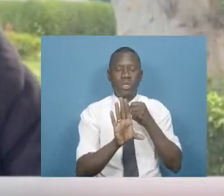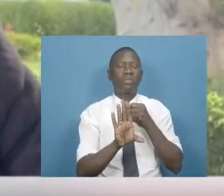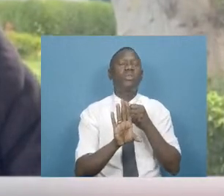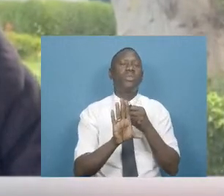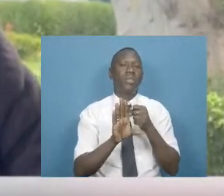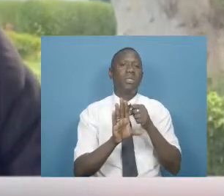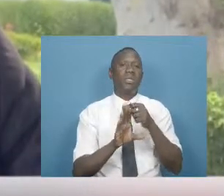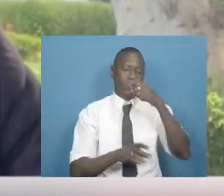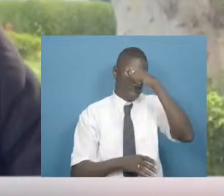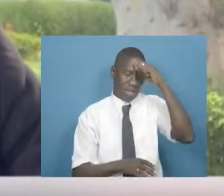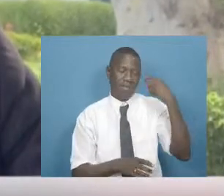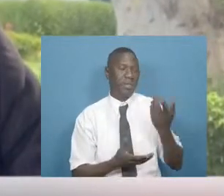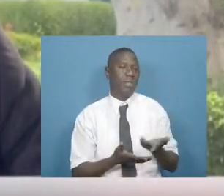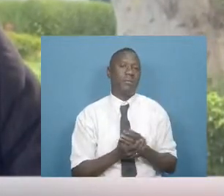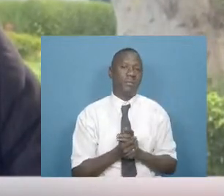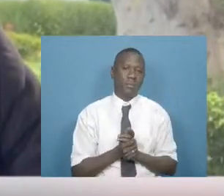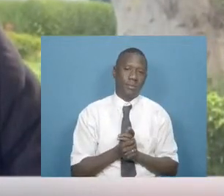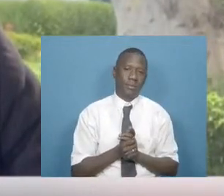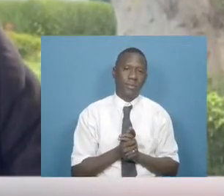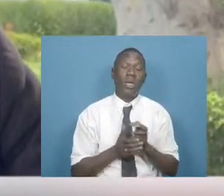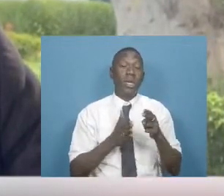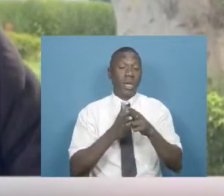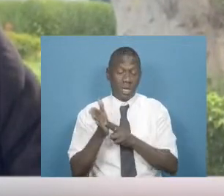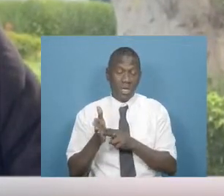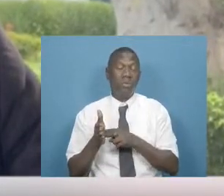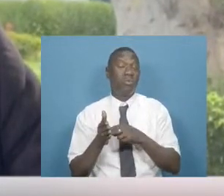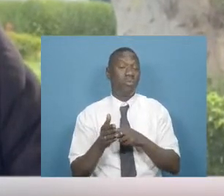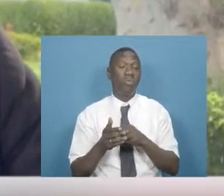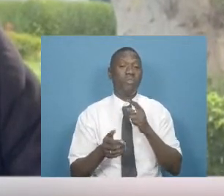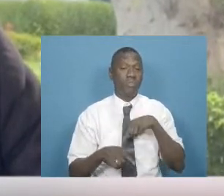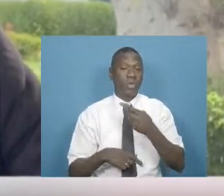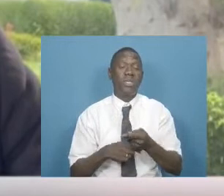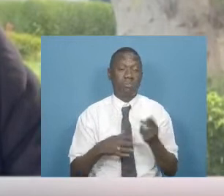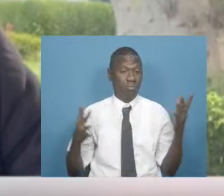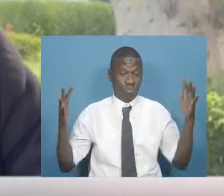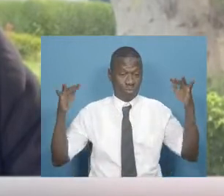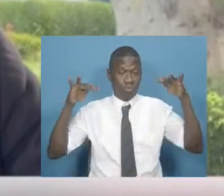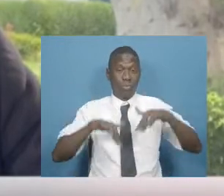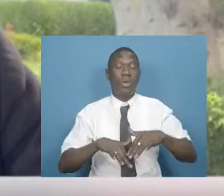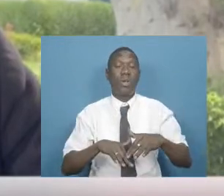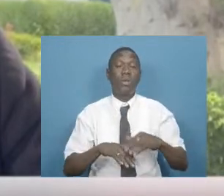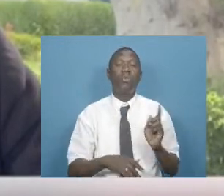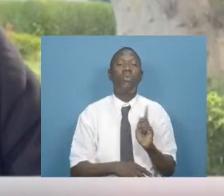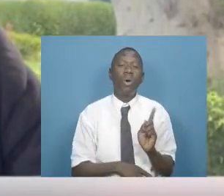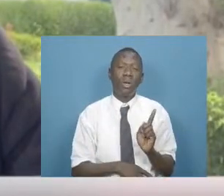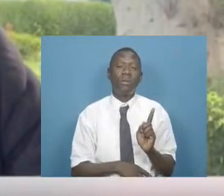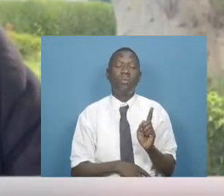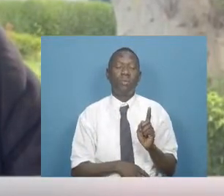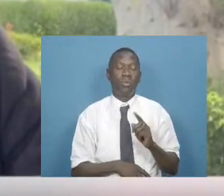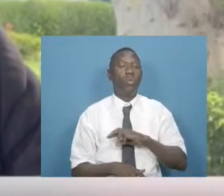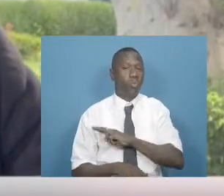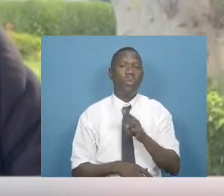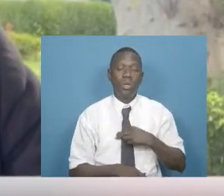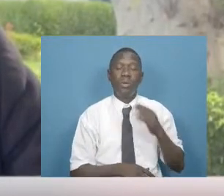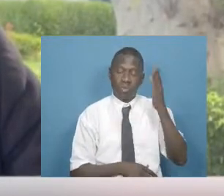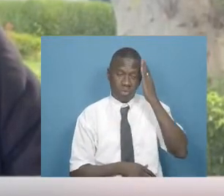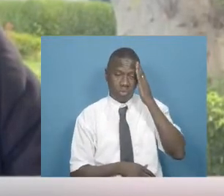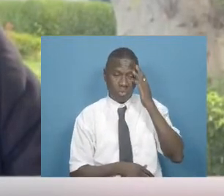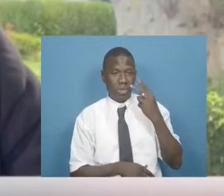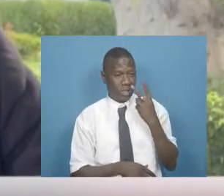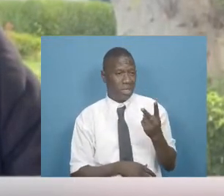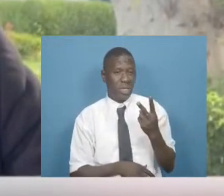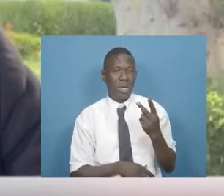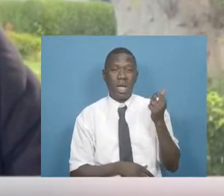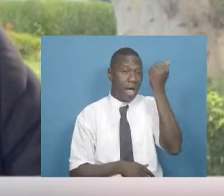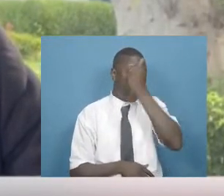need to have this particular seminar arises from the fact that we do realize as the